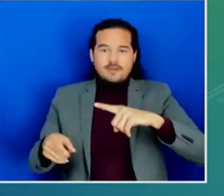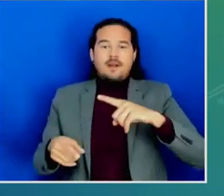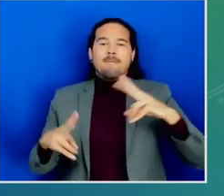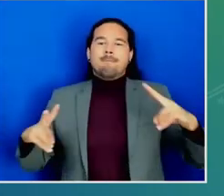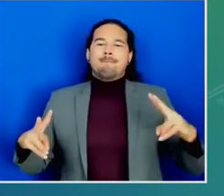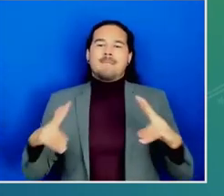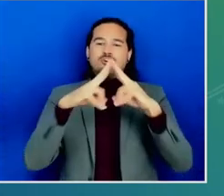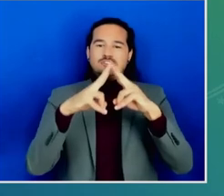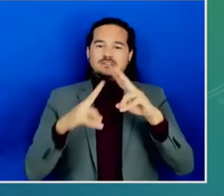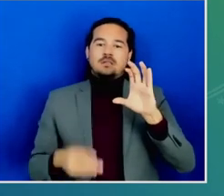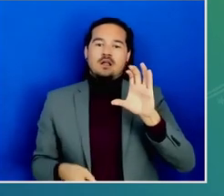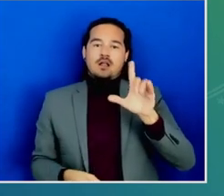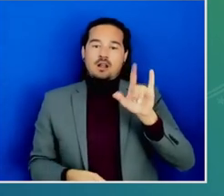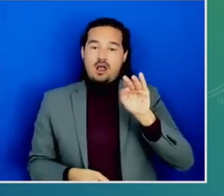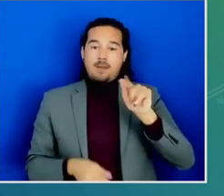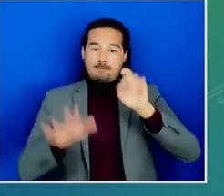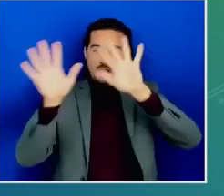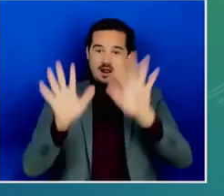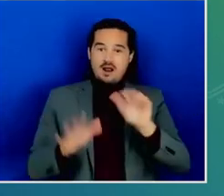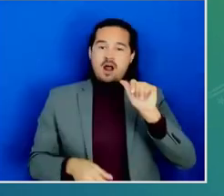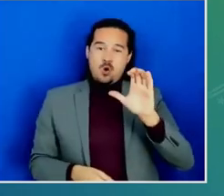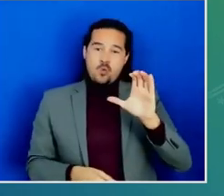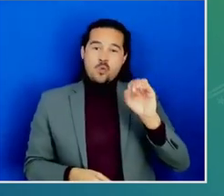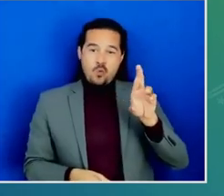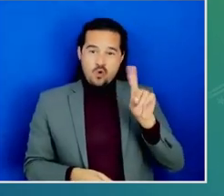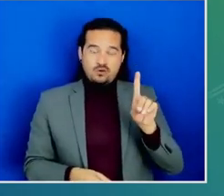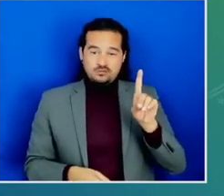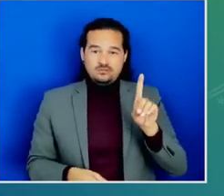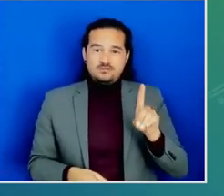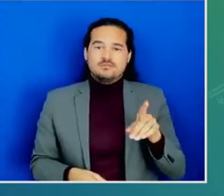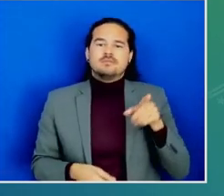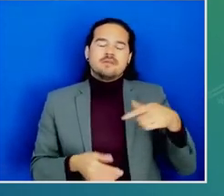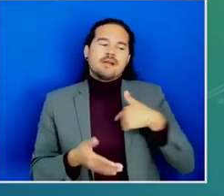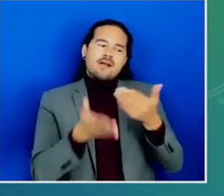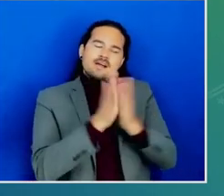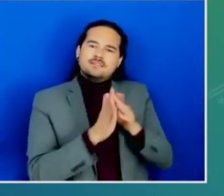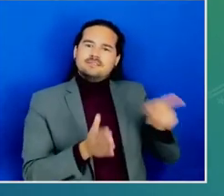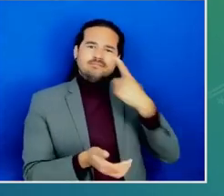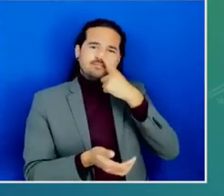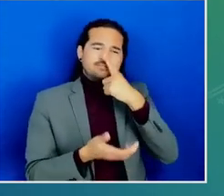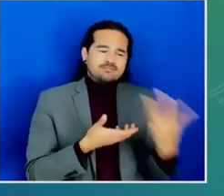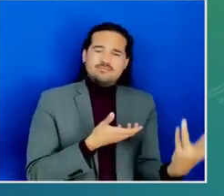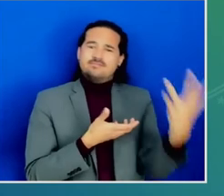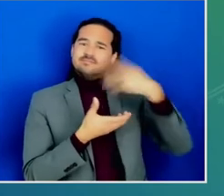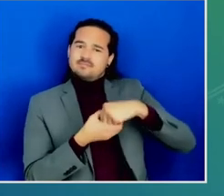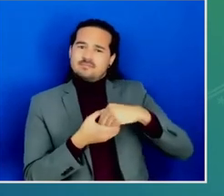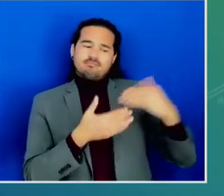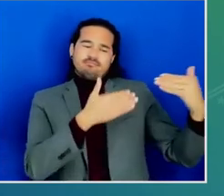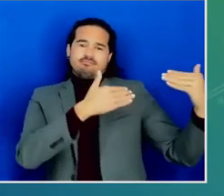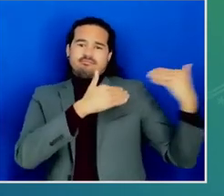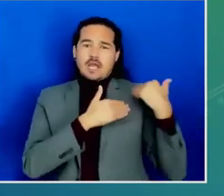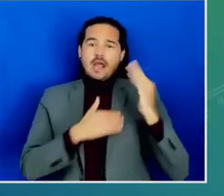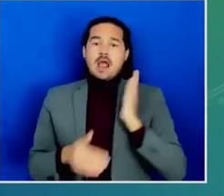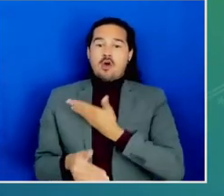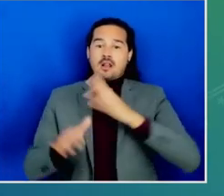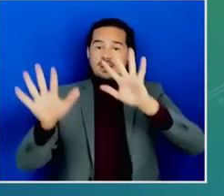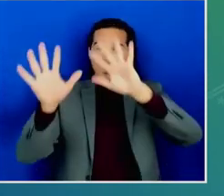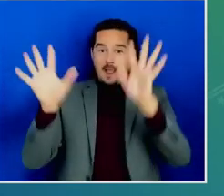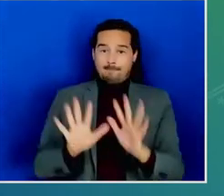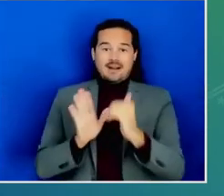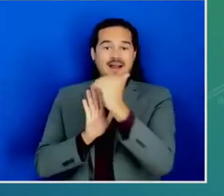Today, I'm asking her to take a singular focus on carrying out the ambitious climate agenda here at home